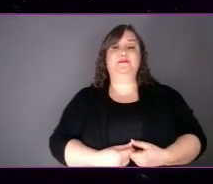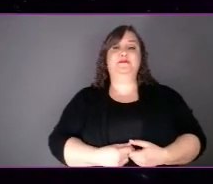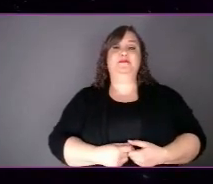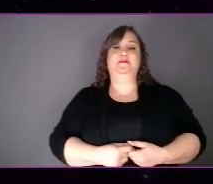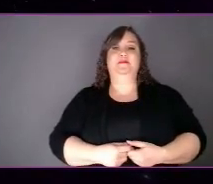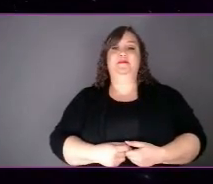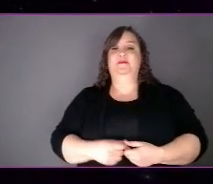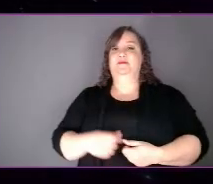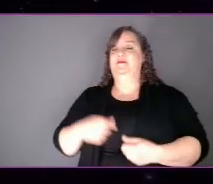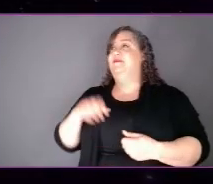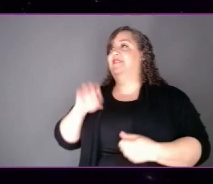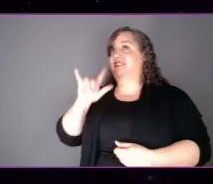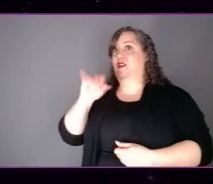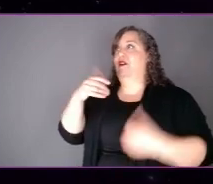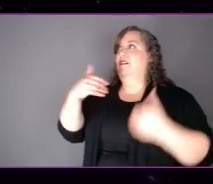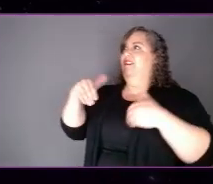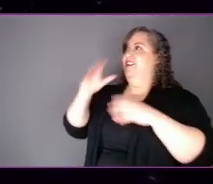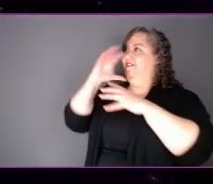That's fascinating. What about you, Maria?